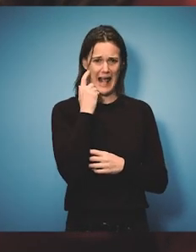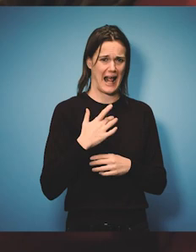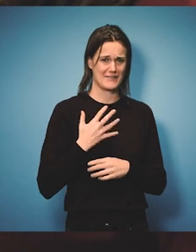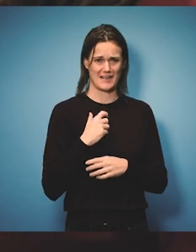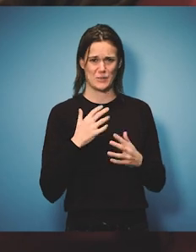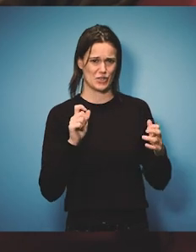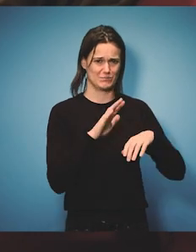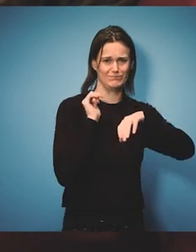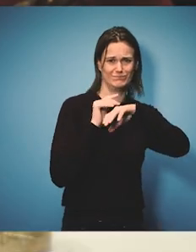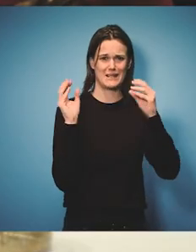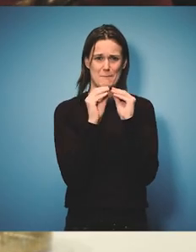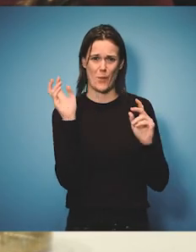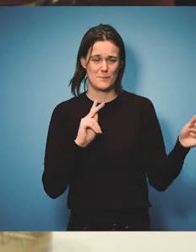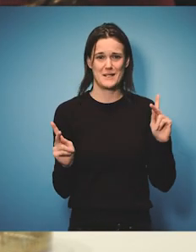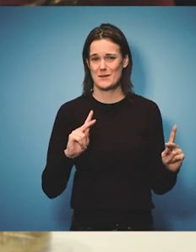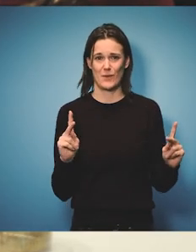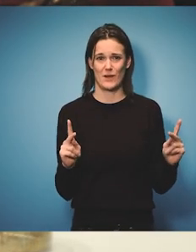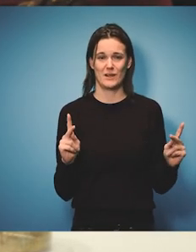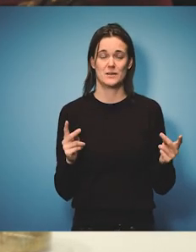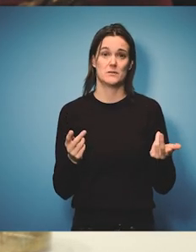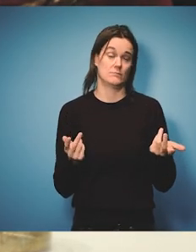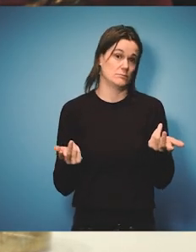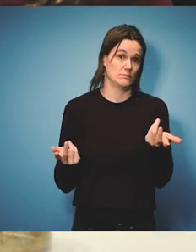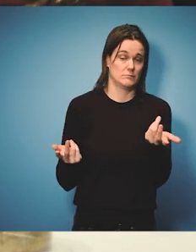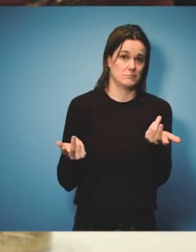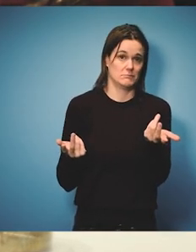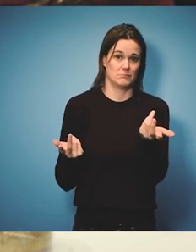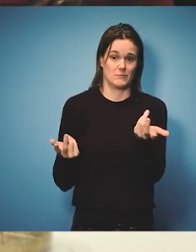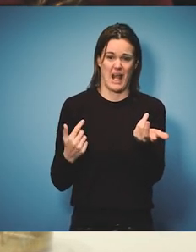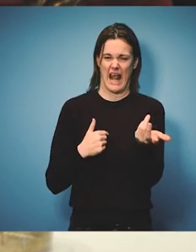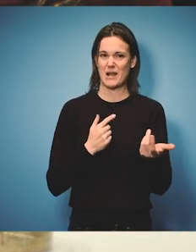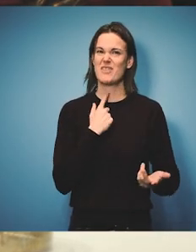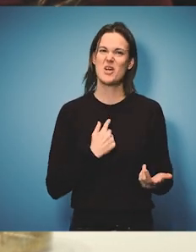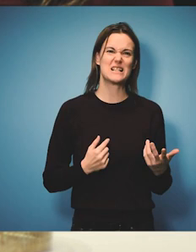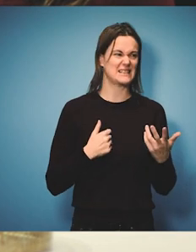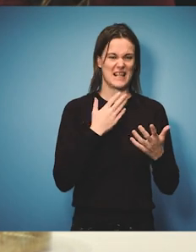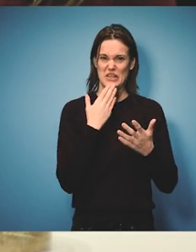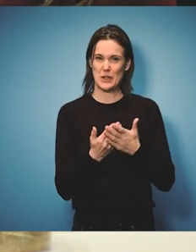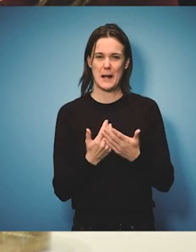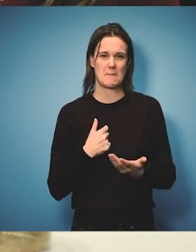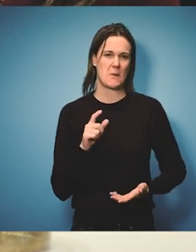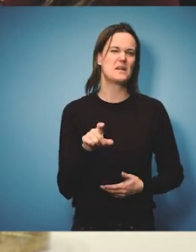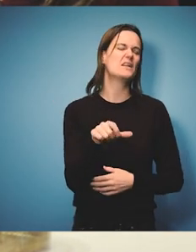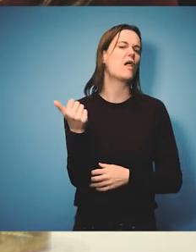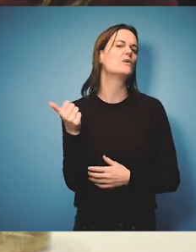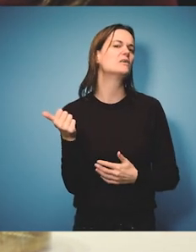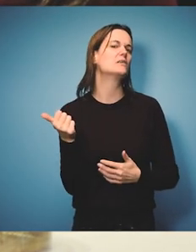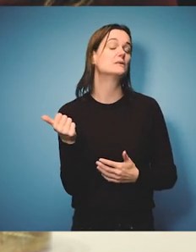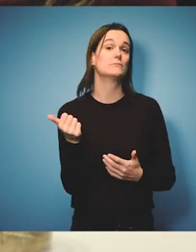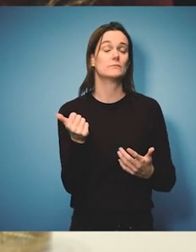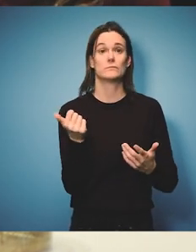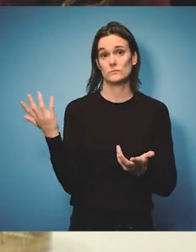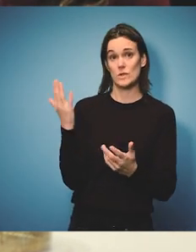think we should bring more people to the party, though. Yeah. And I think, I don't know about you, but this is like thirsty. It's really awesome, but I think we need something else. It's